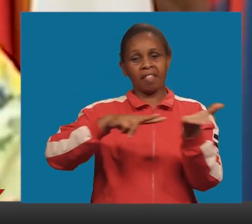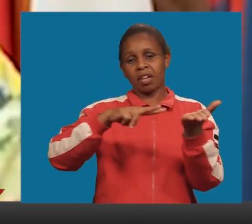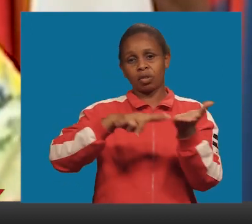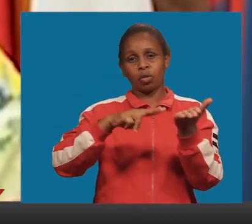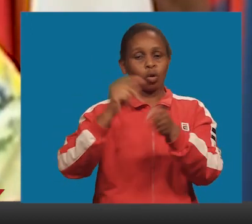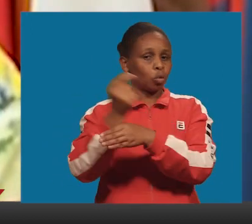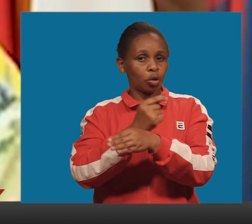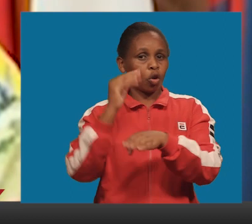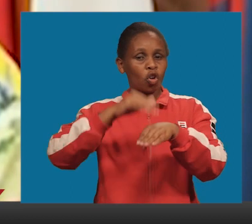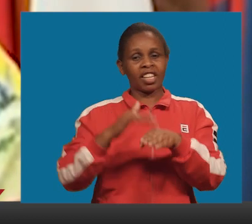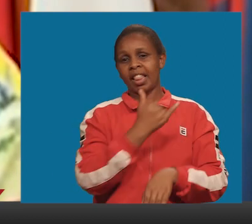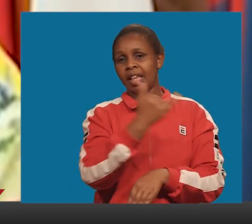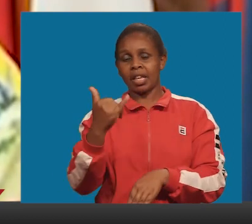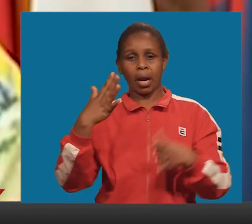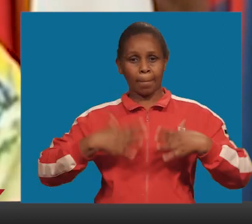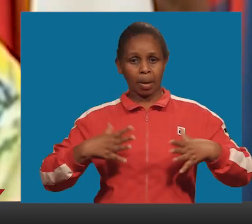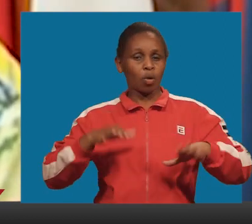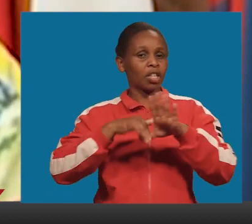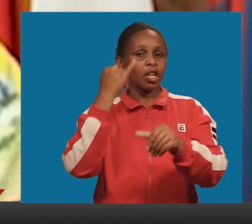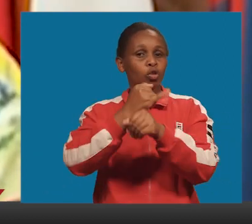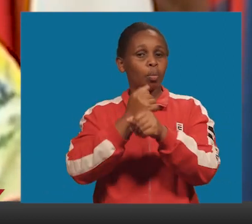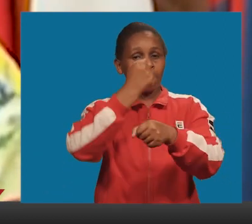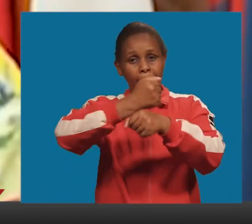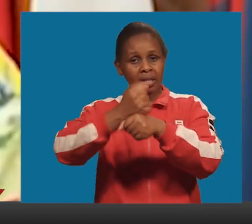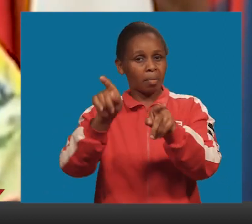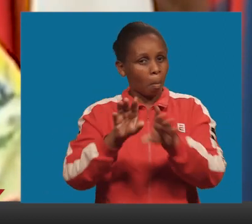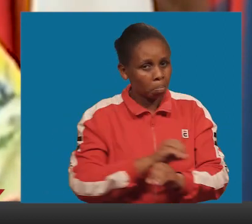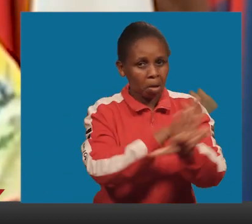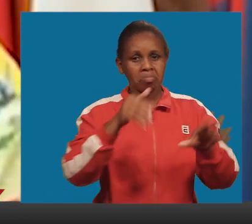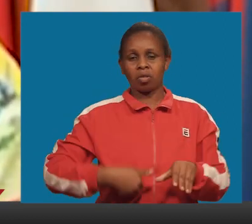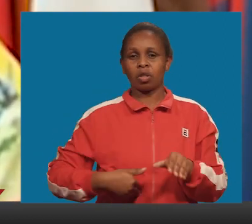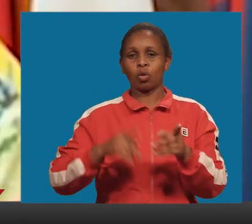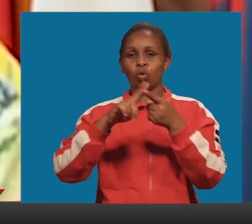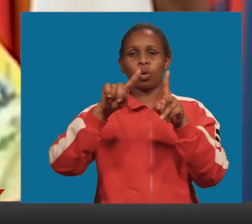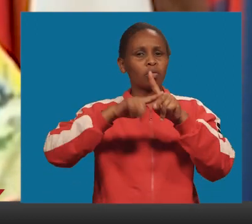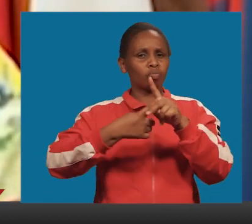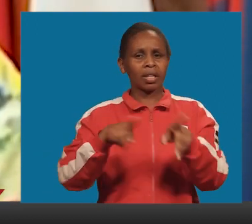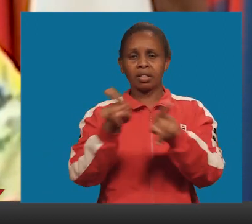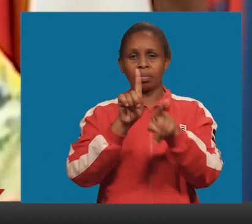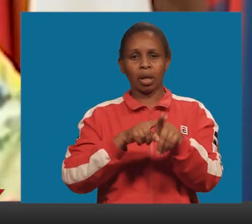and mentorship of young people is key in job creation and exposing the youth to innovation and entrepreneurship.